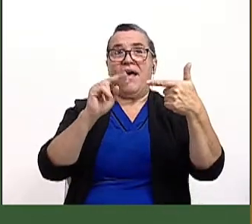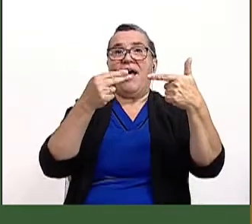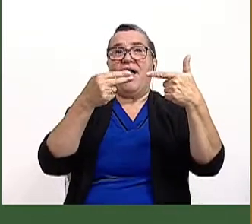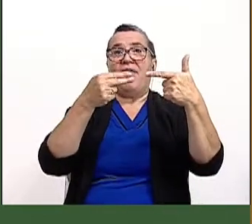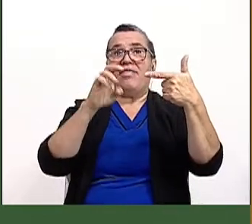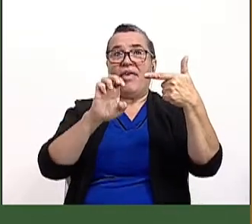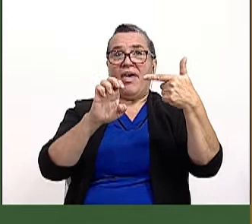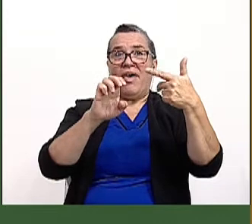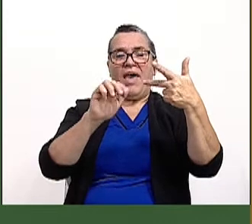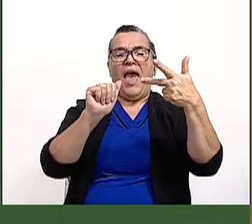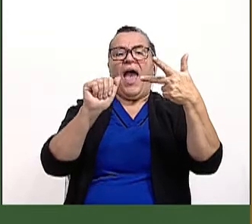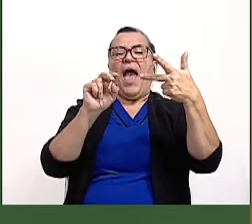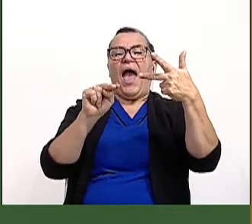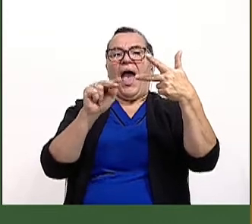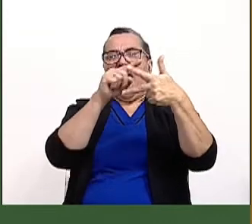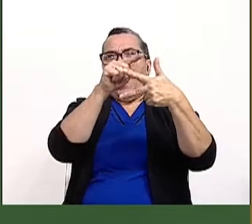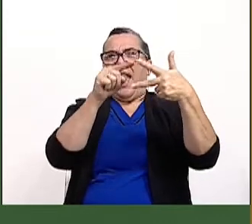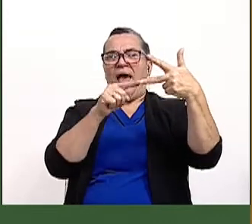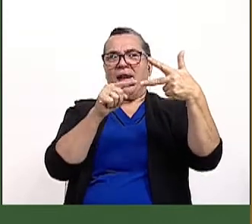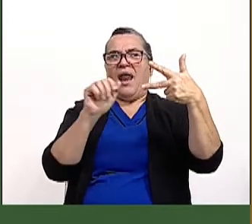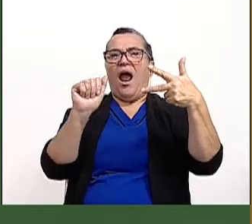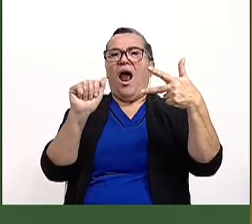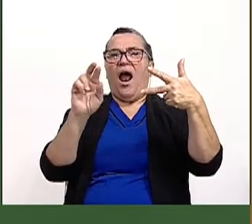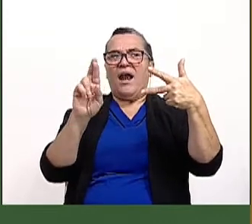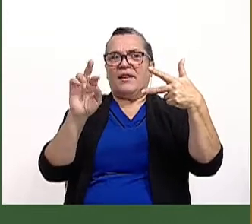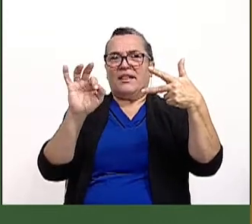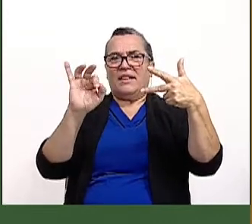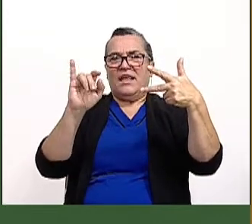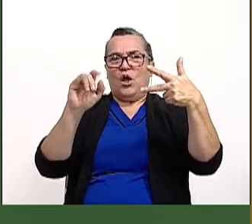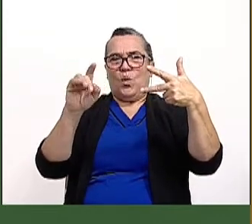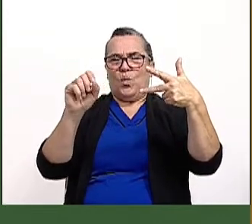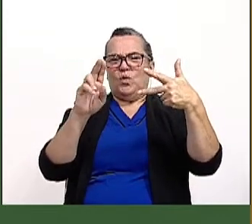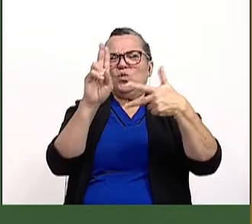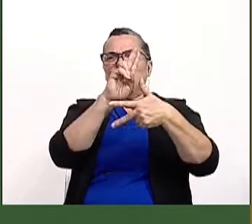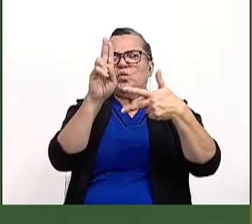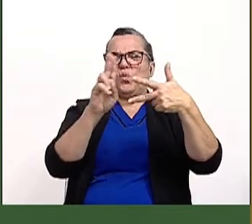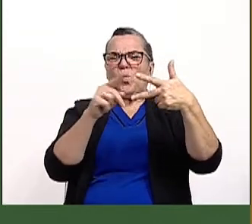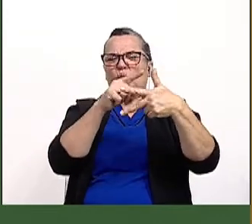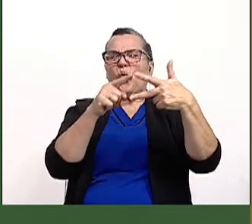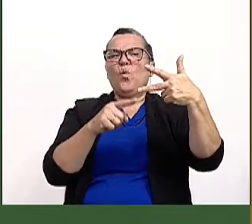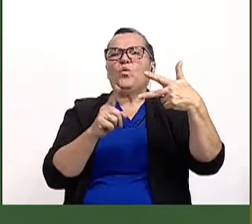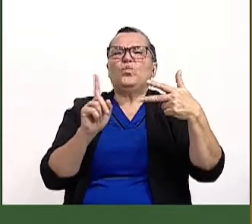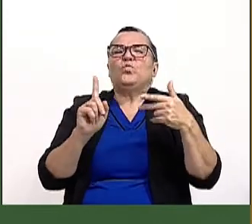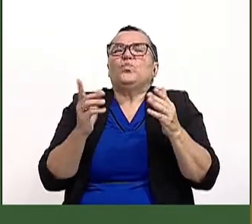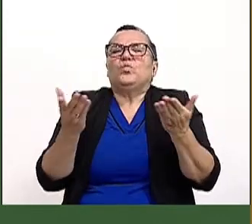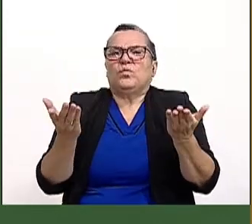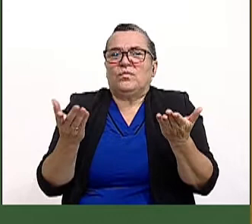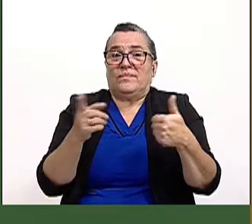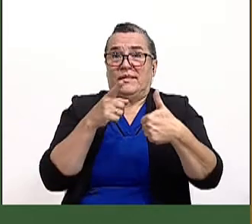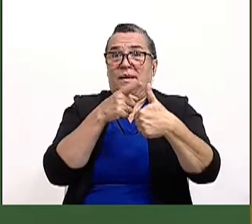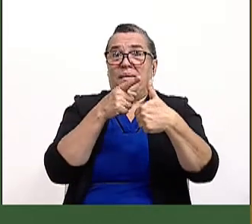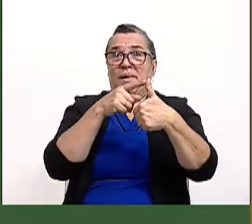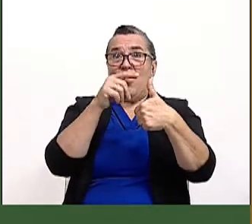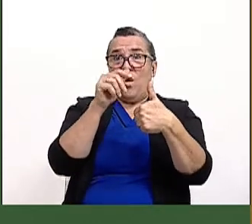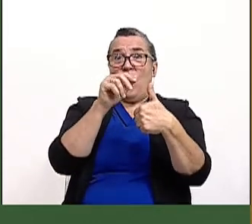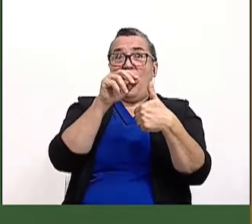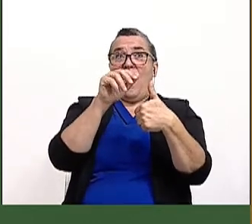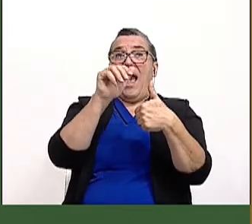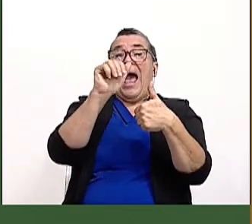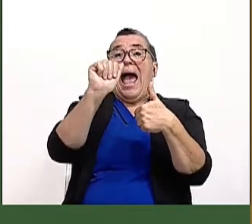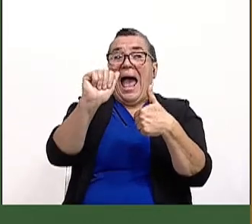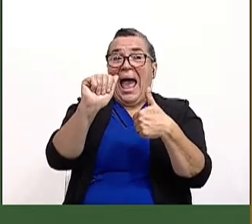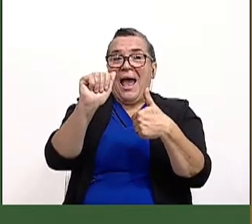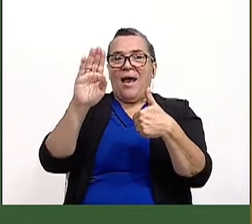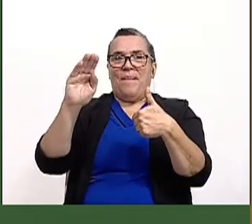3 is an. Let's look at the different uses. On the first case, we have this example. There is